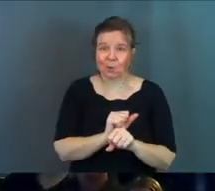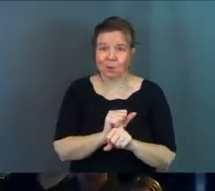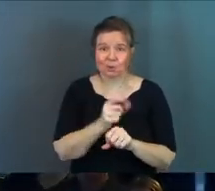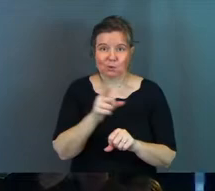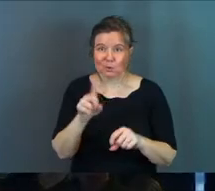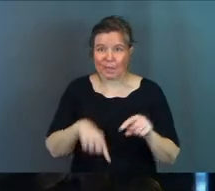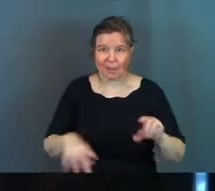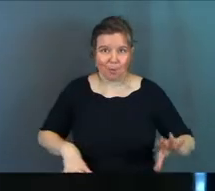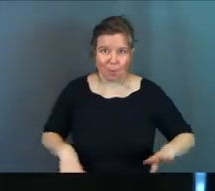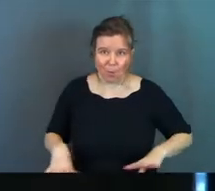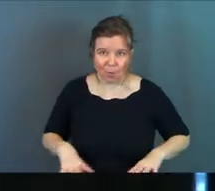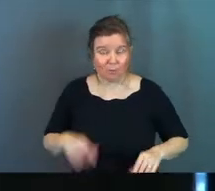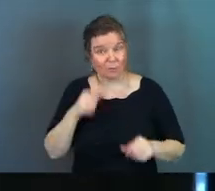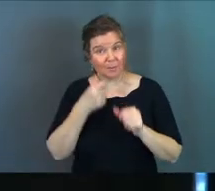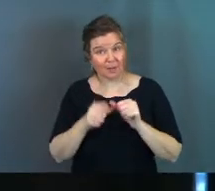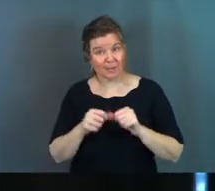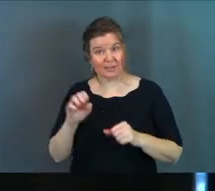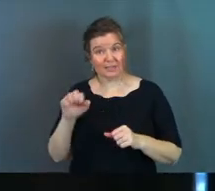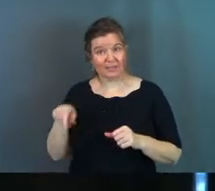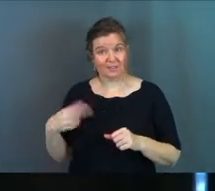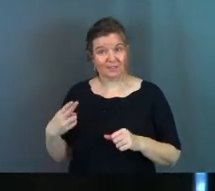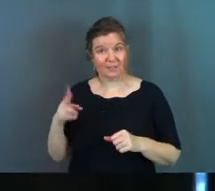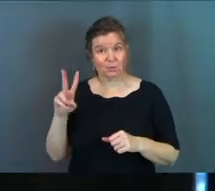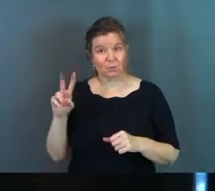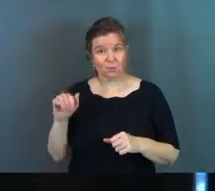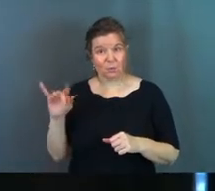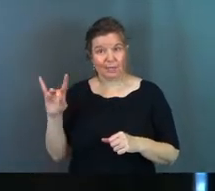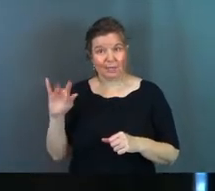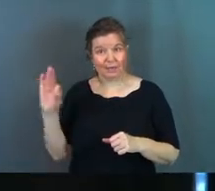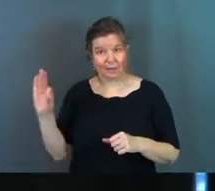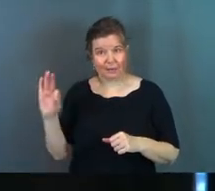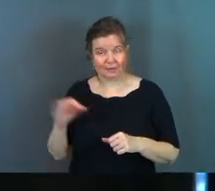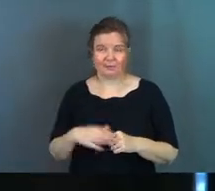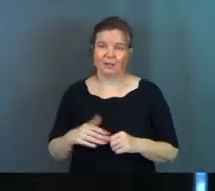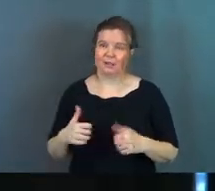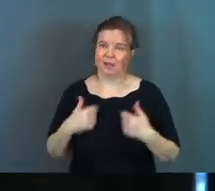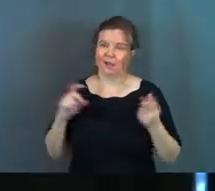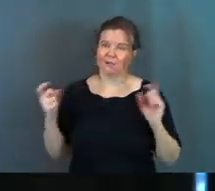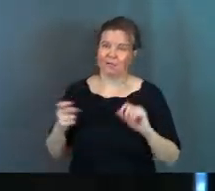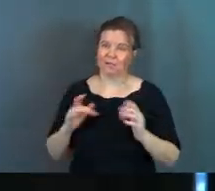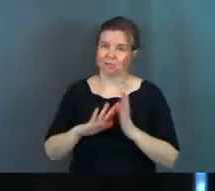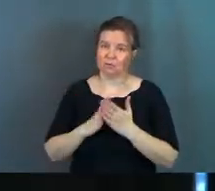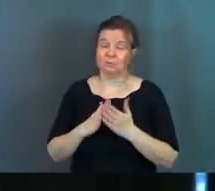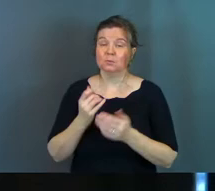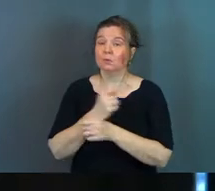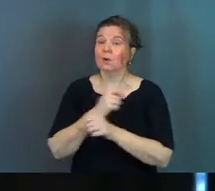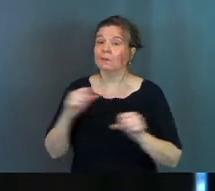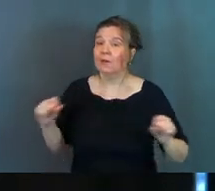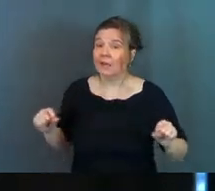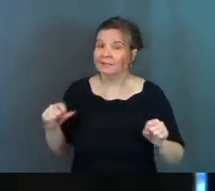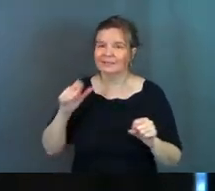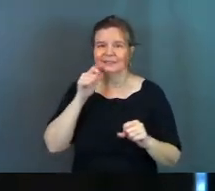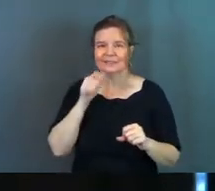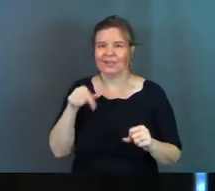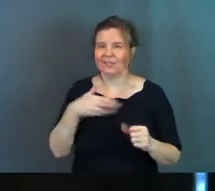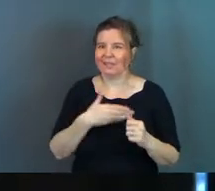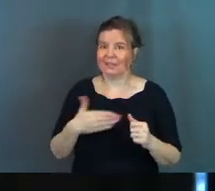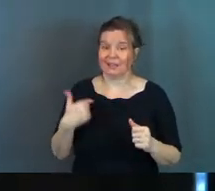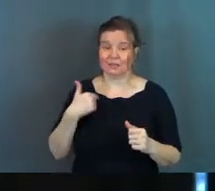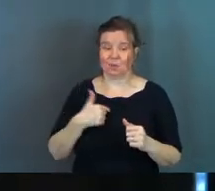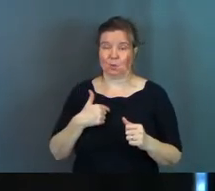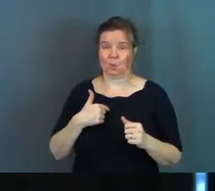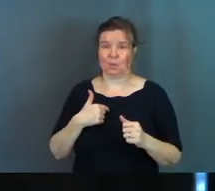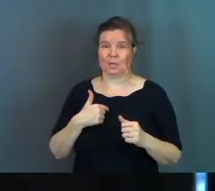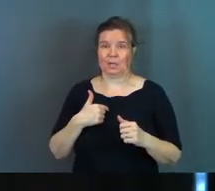You remember that? Ephesians 2:8-9. That's a life-changing scripture right there. And so salvation is not this thing that